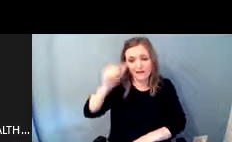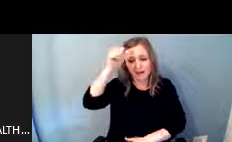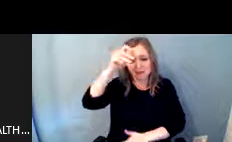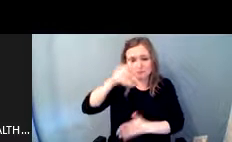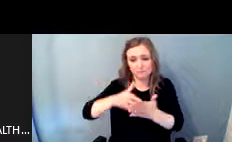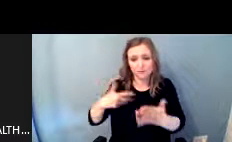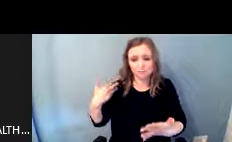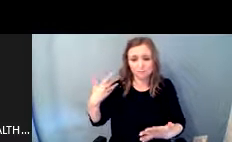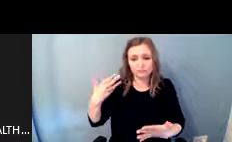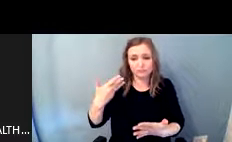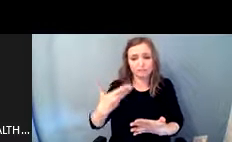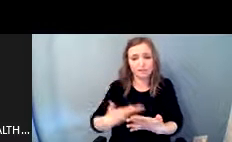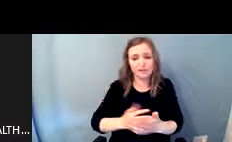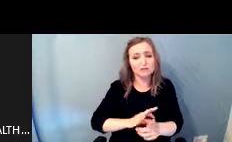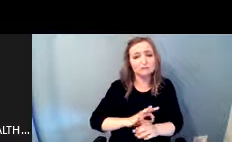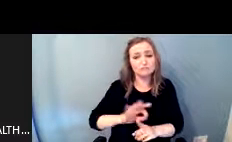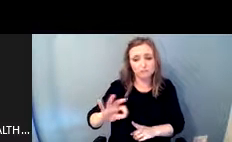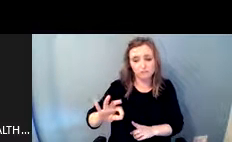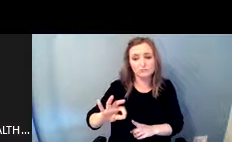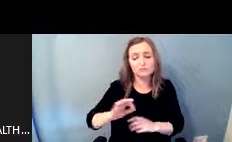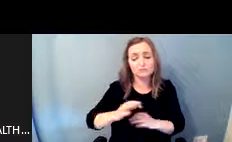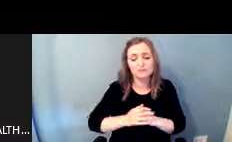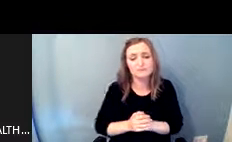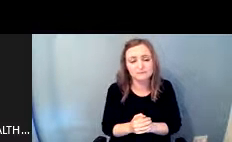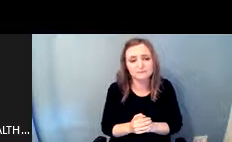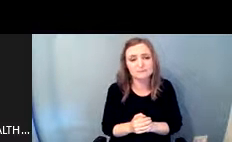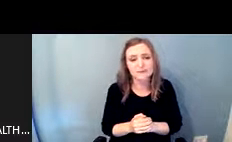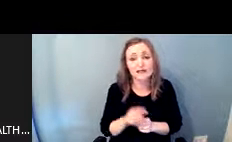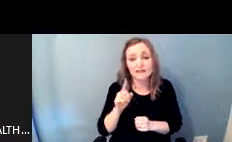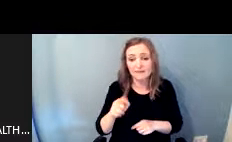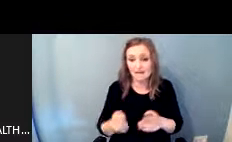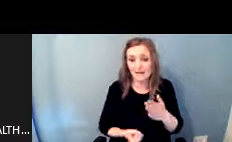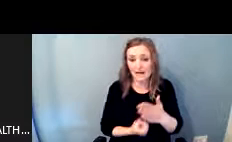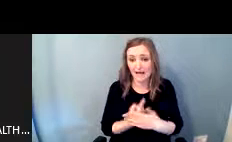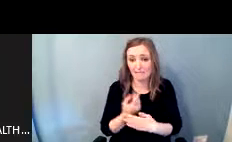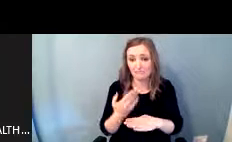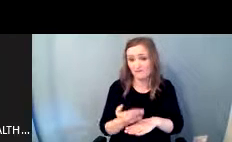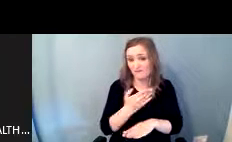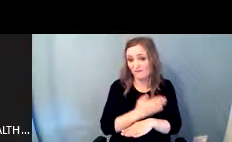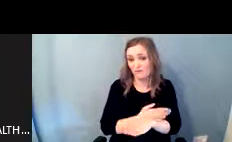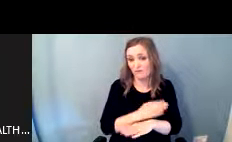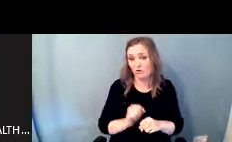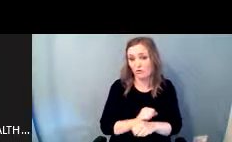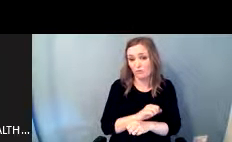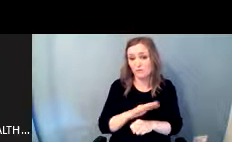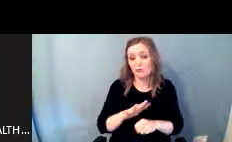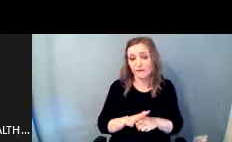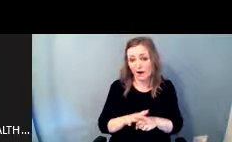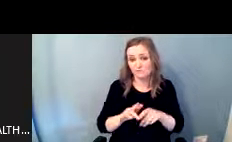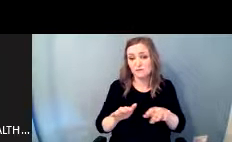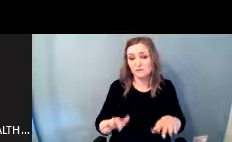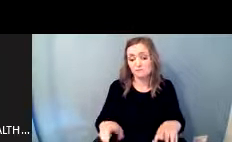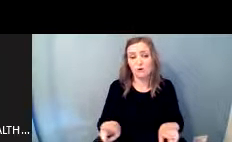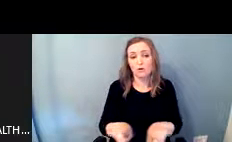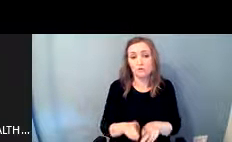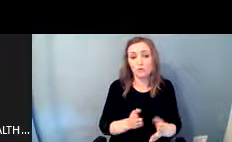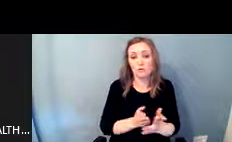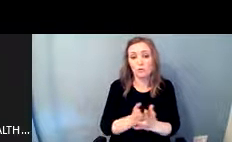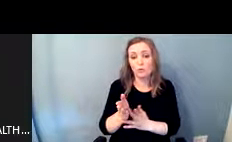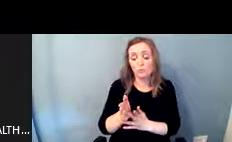been fantastic. This started pre-COVID, but during COVID has proven very useful as